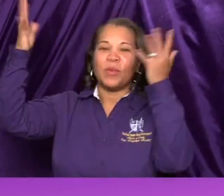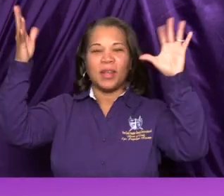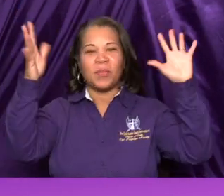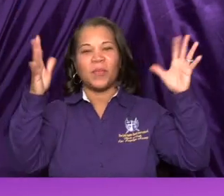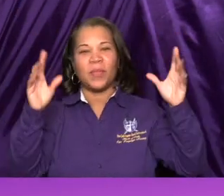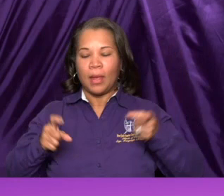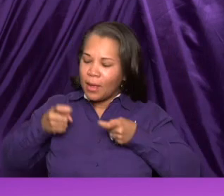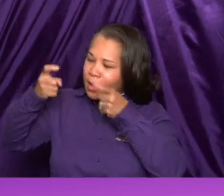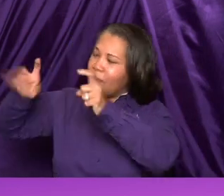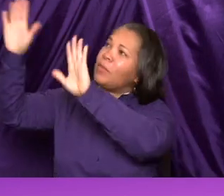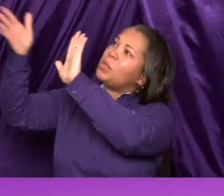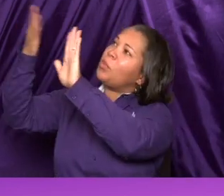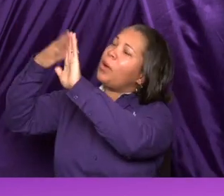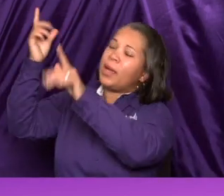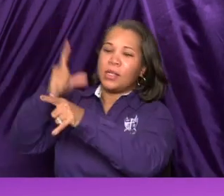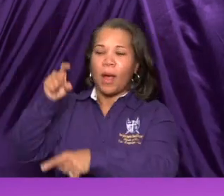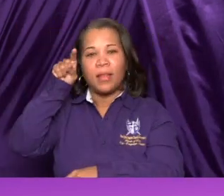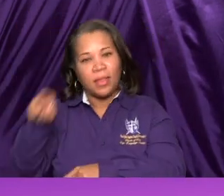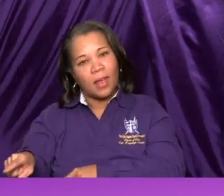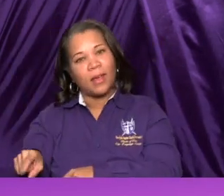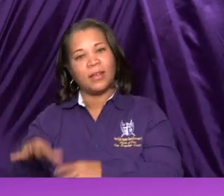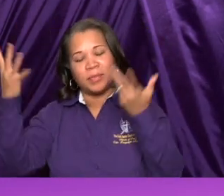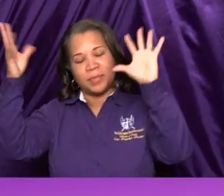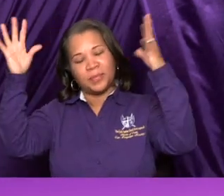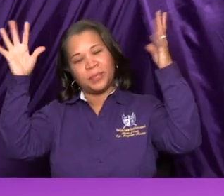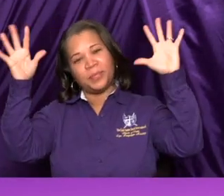you believe that, give him some praise right there.